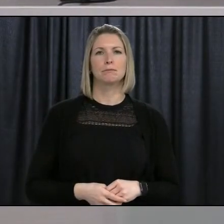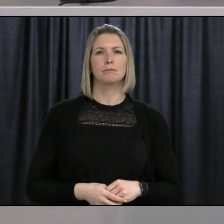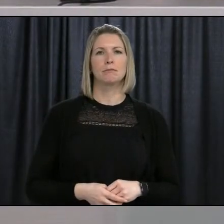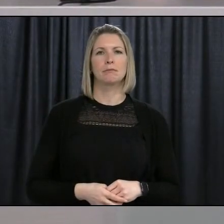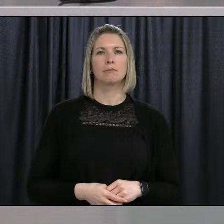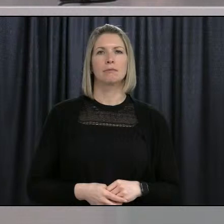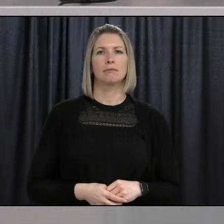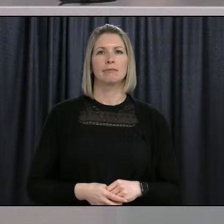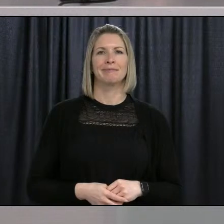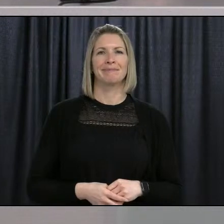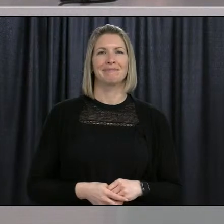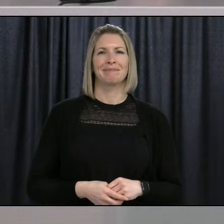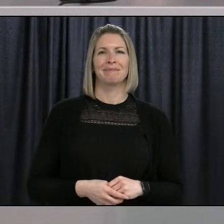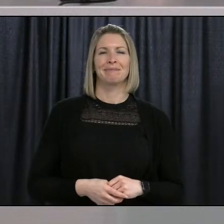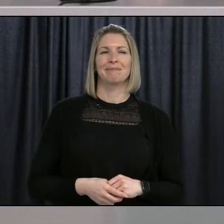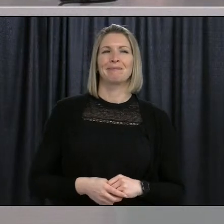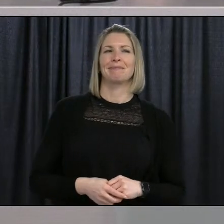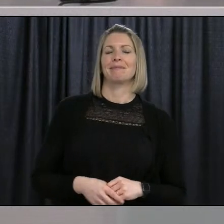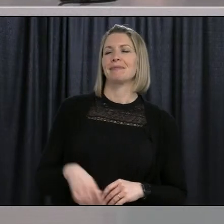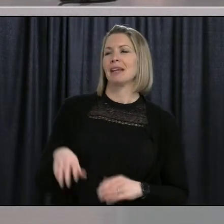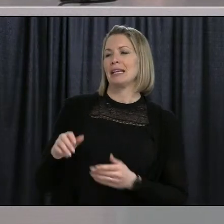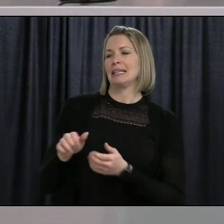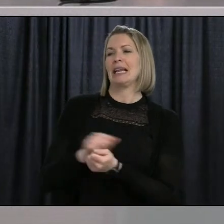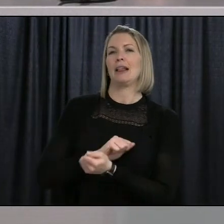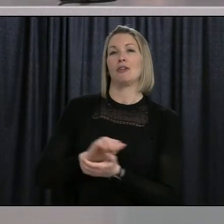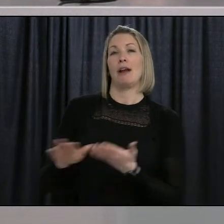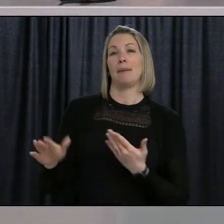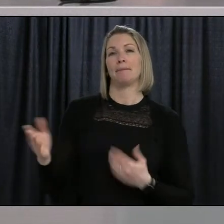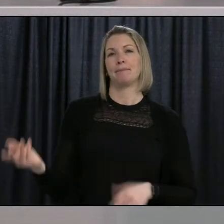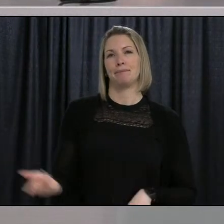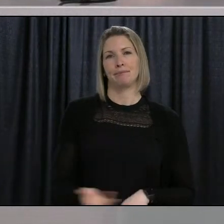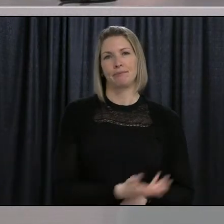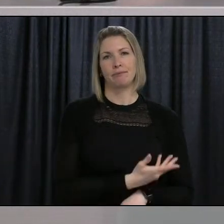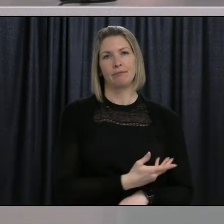Our next questions are from Andrew Waterman with The Telegram. Please go ahead.